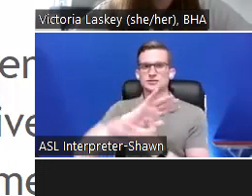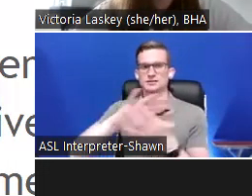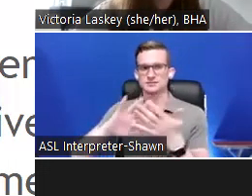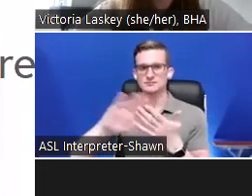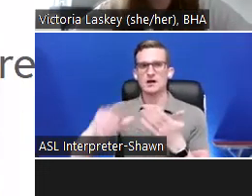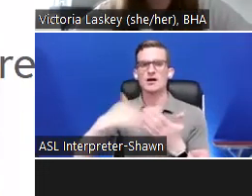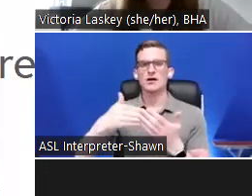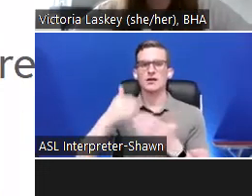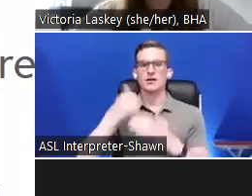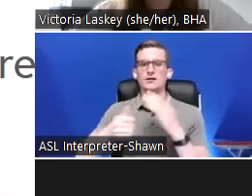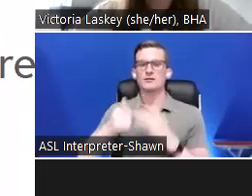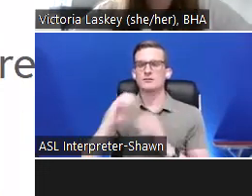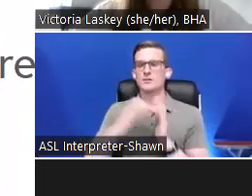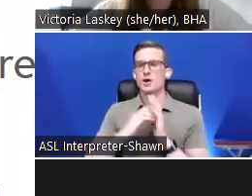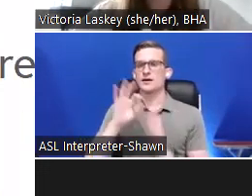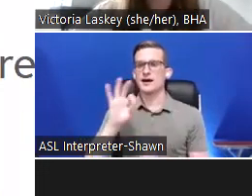9.9.2.